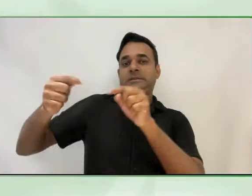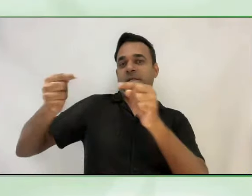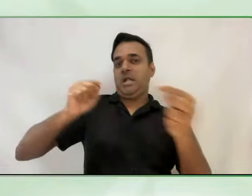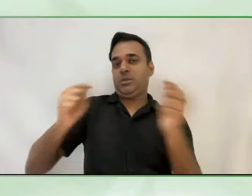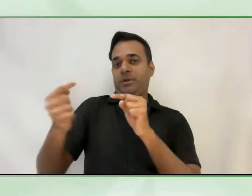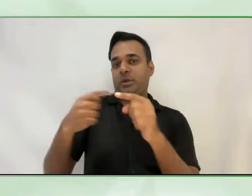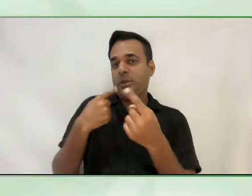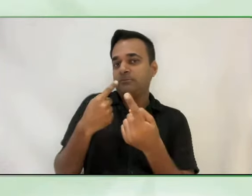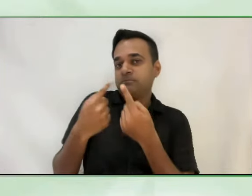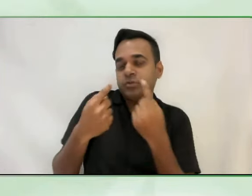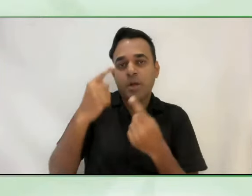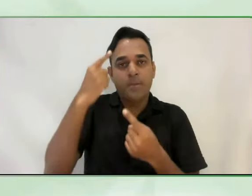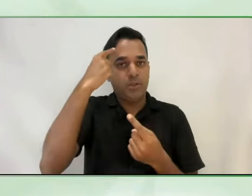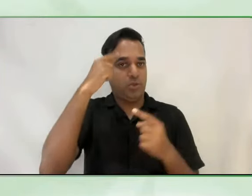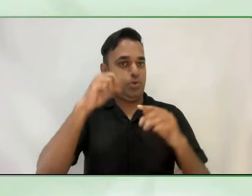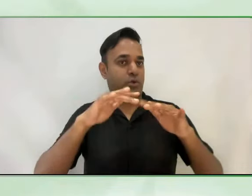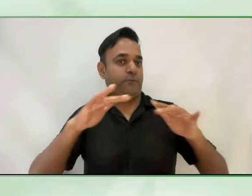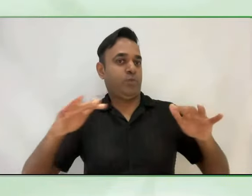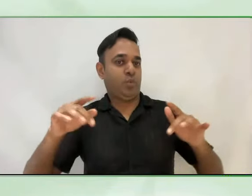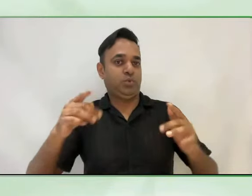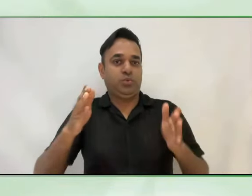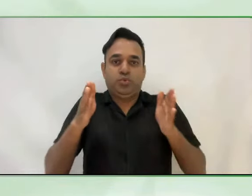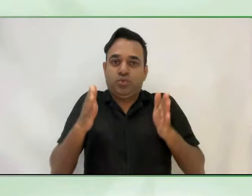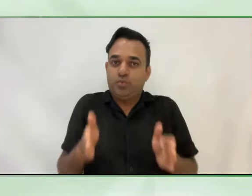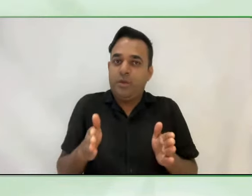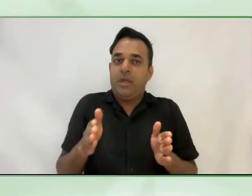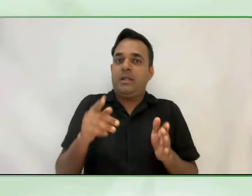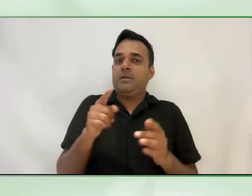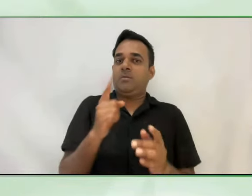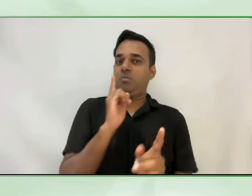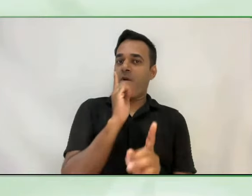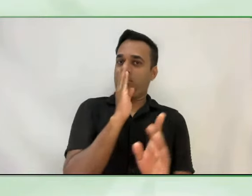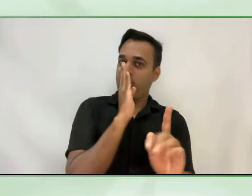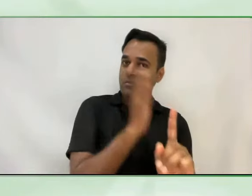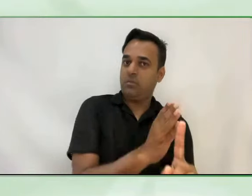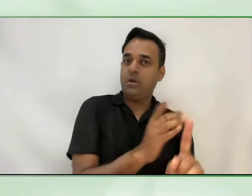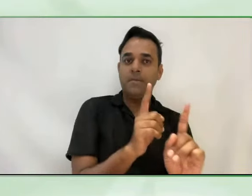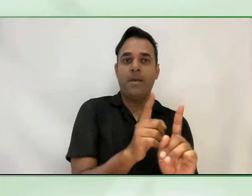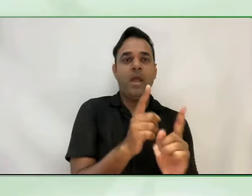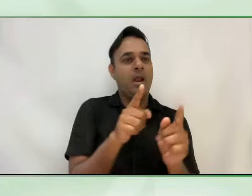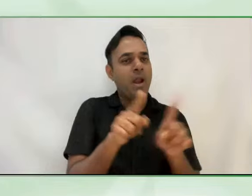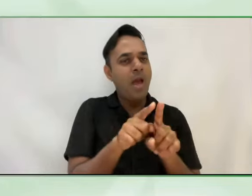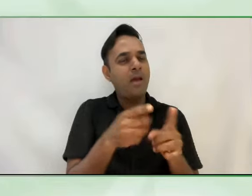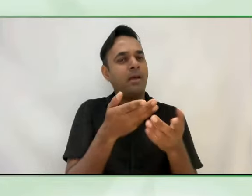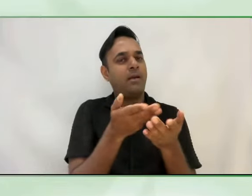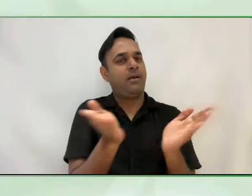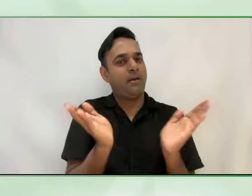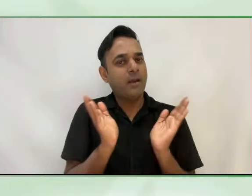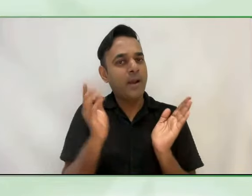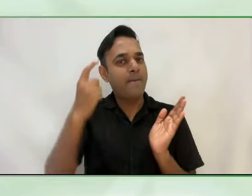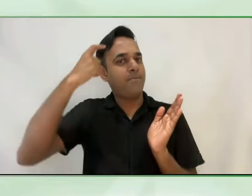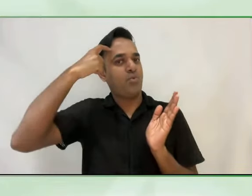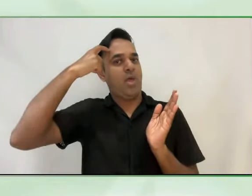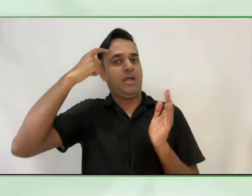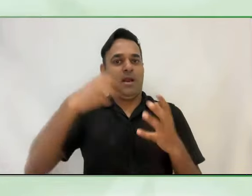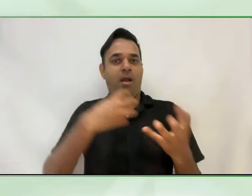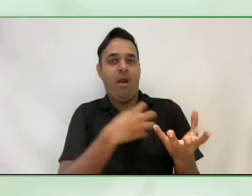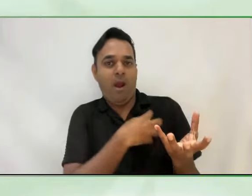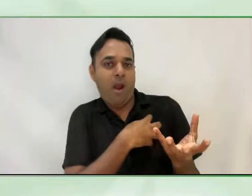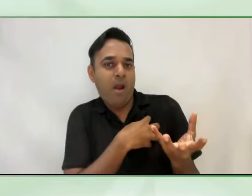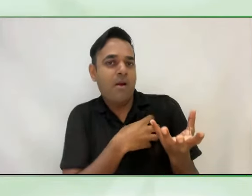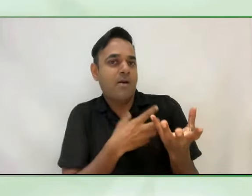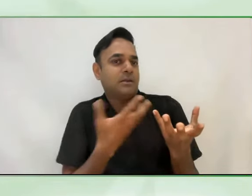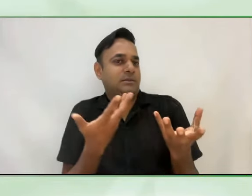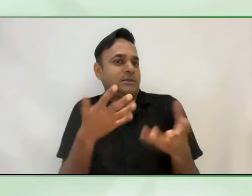just pretty similar from person to person. Actually, the brain is extremely diverse. It works in extremely different ways, and